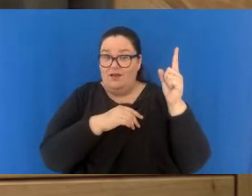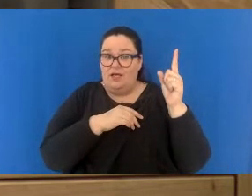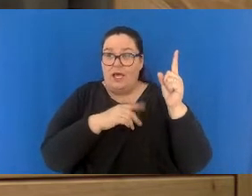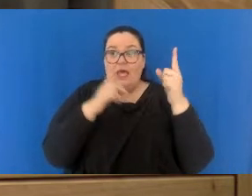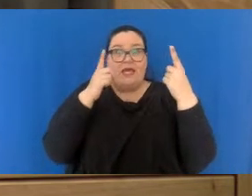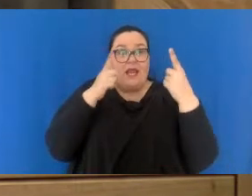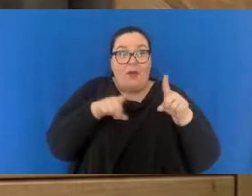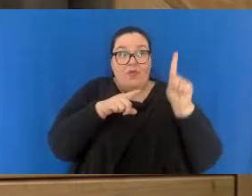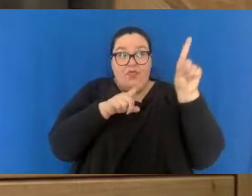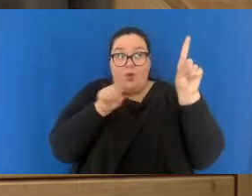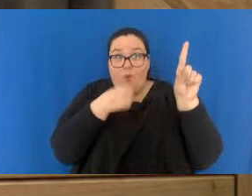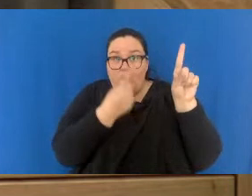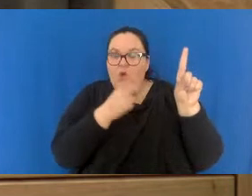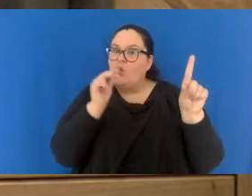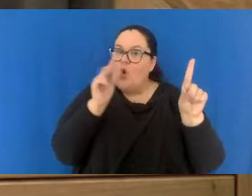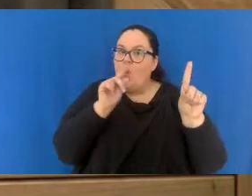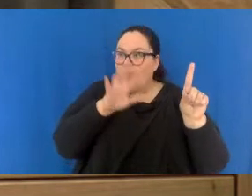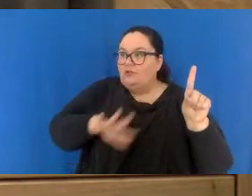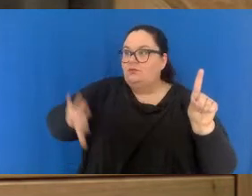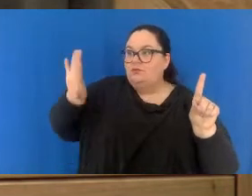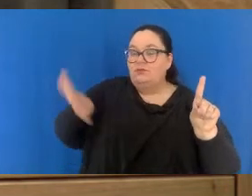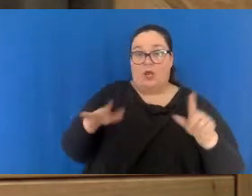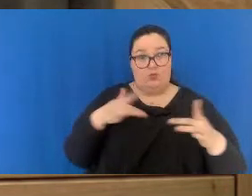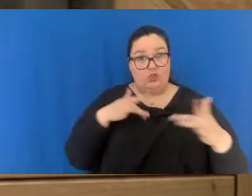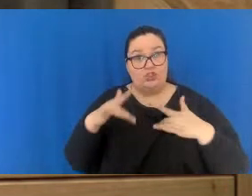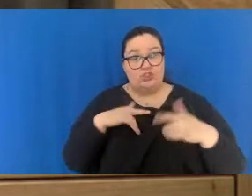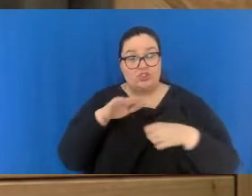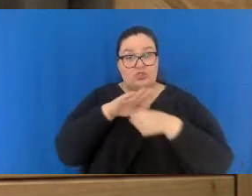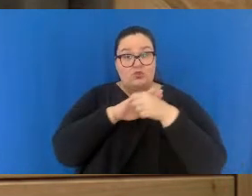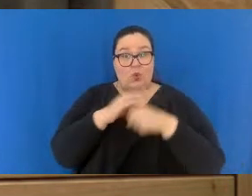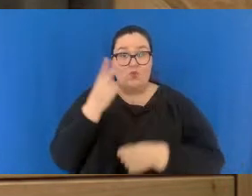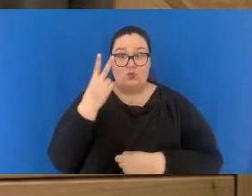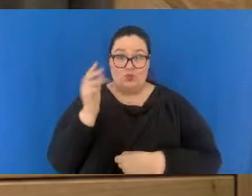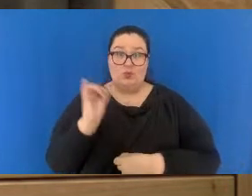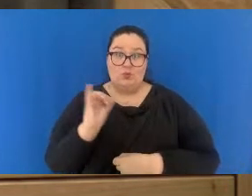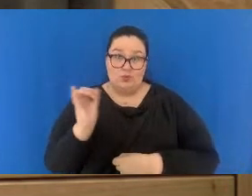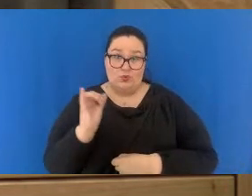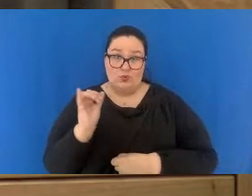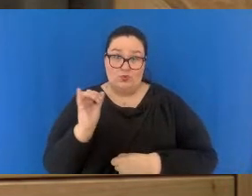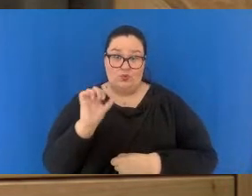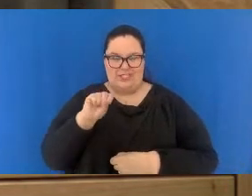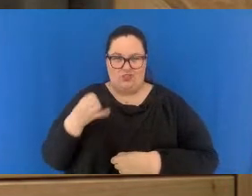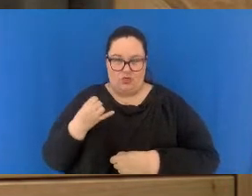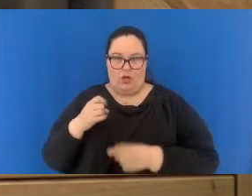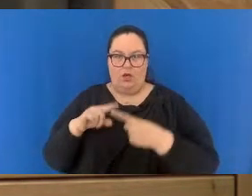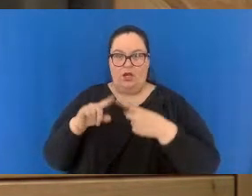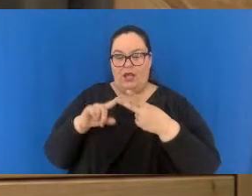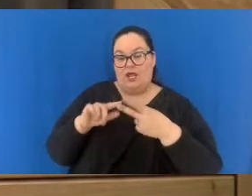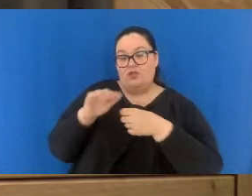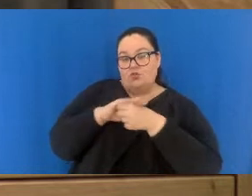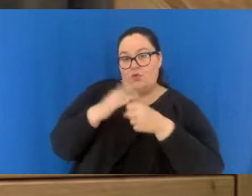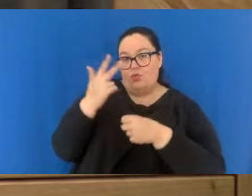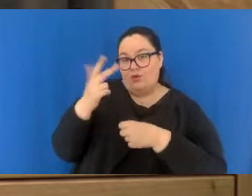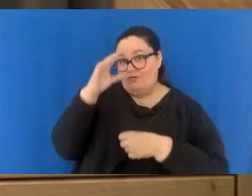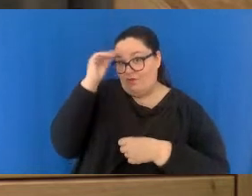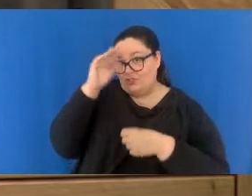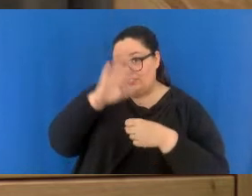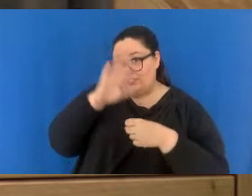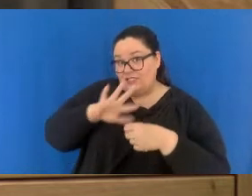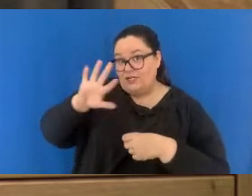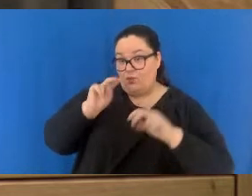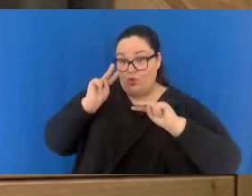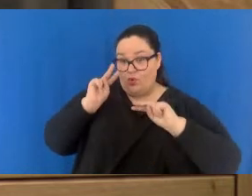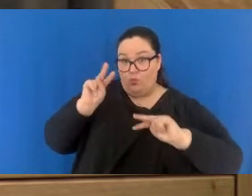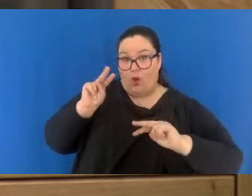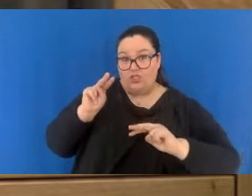concerned about cases in Zone 2, the St. John region, and in Zone 3, the Fredericton region, and we will be monitoring those